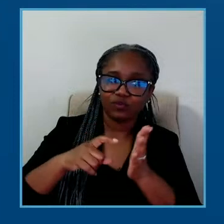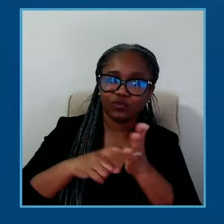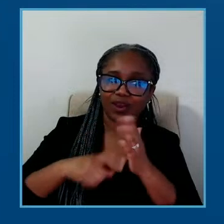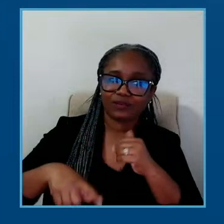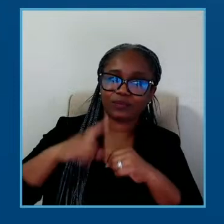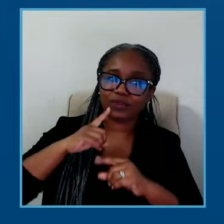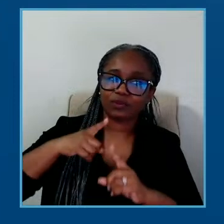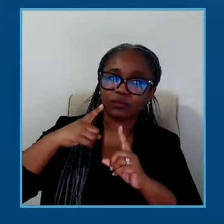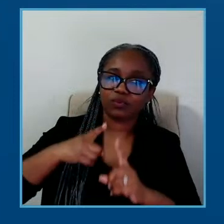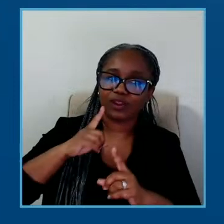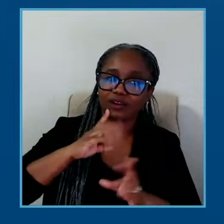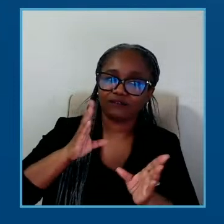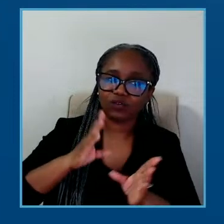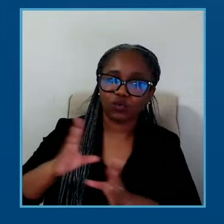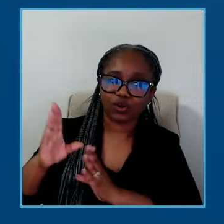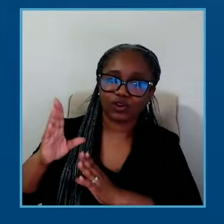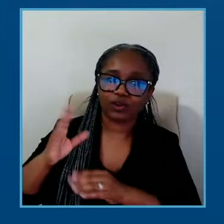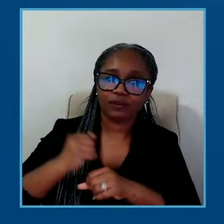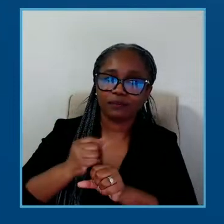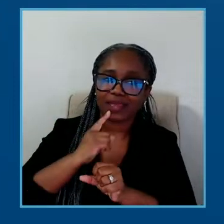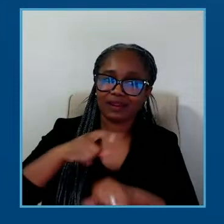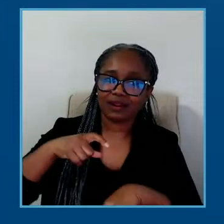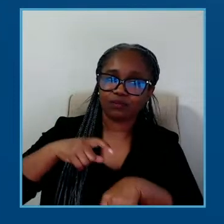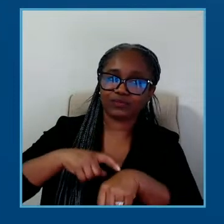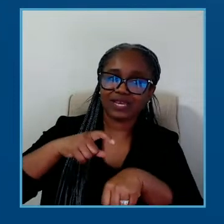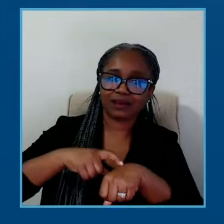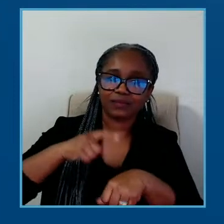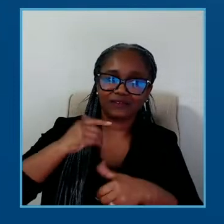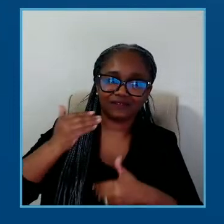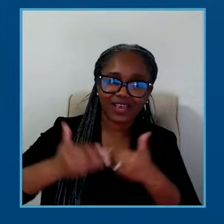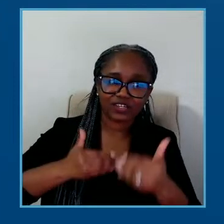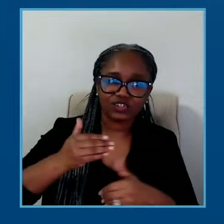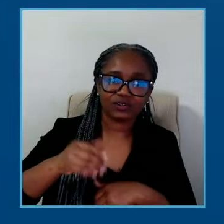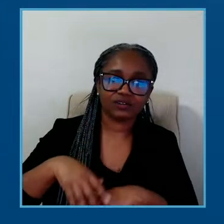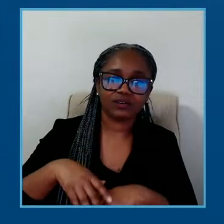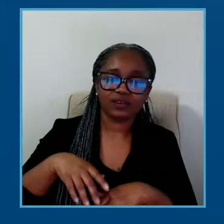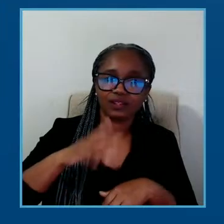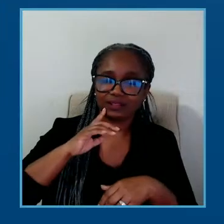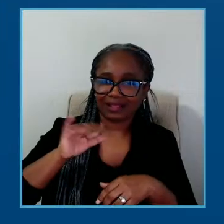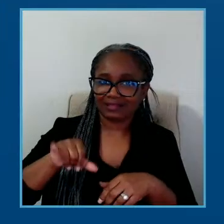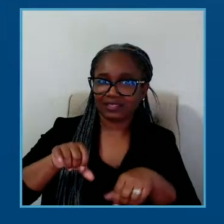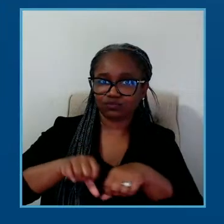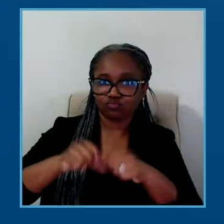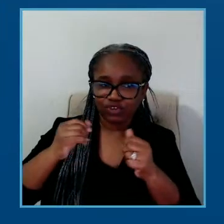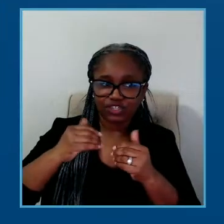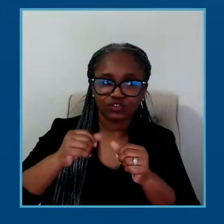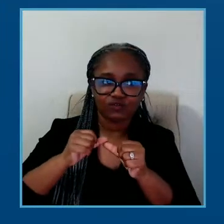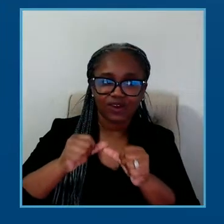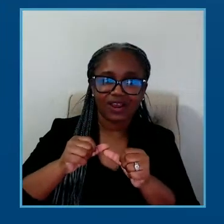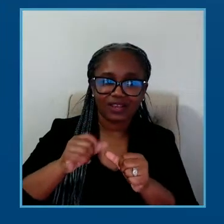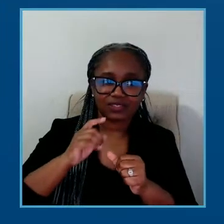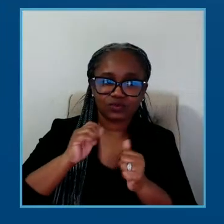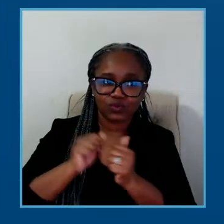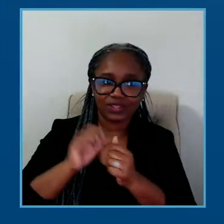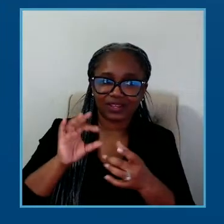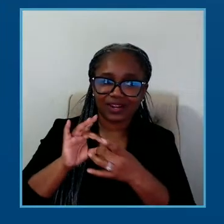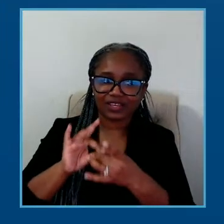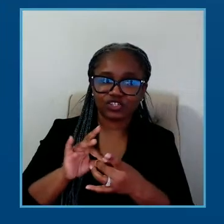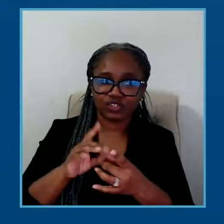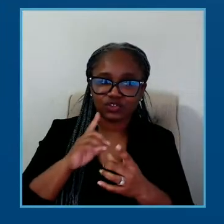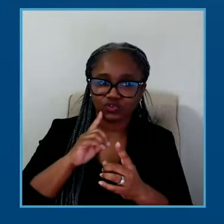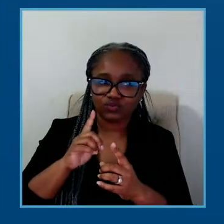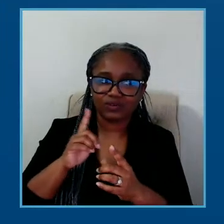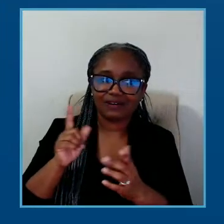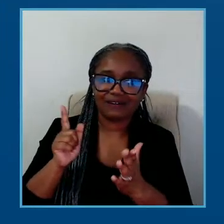with breaches that are of a continuing nature, whereby the action taken in violation of the rules is null and void. Several instances of such